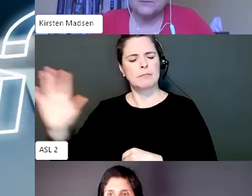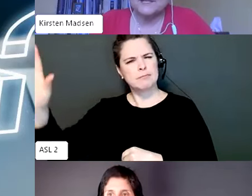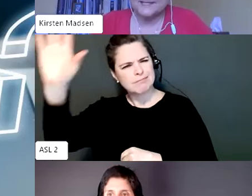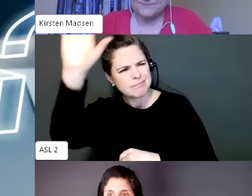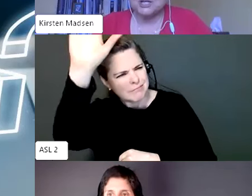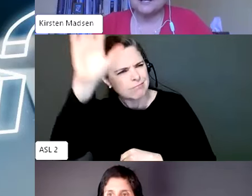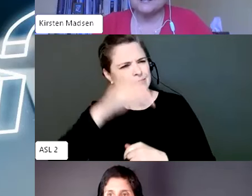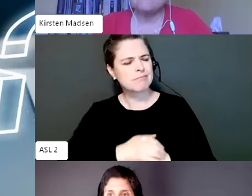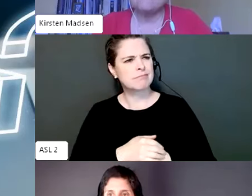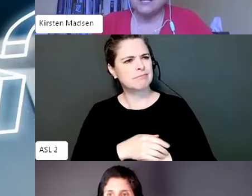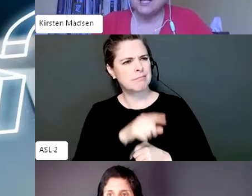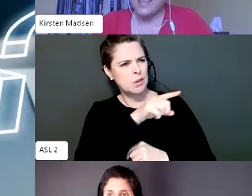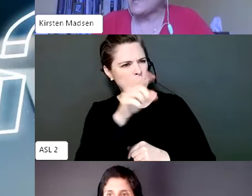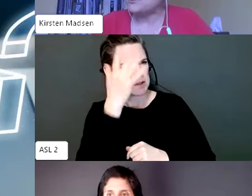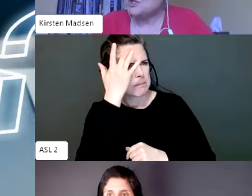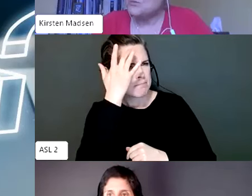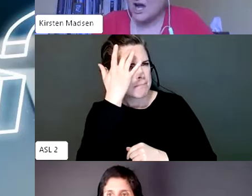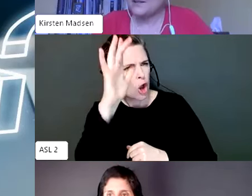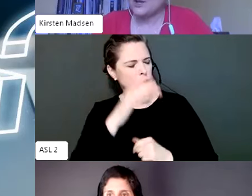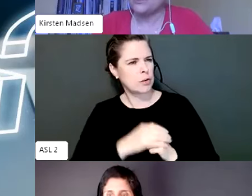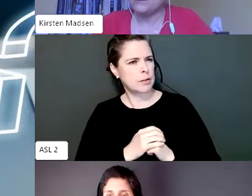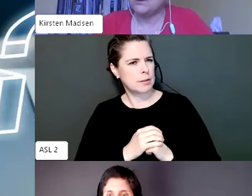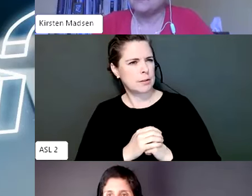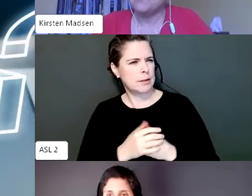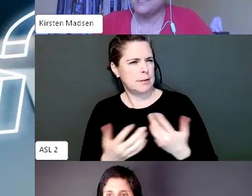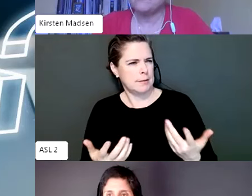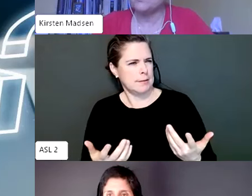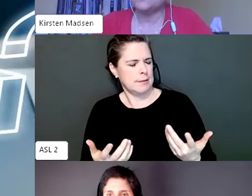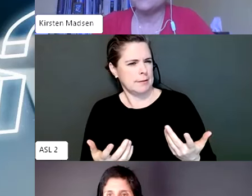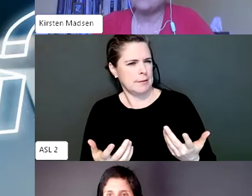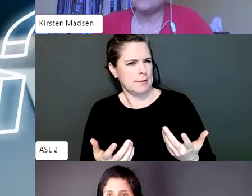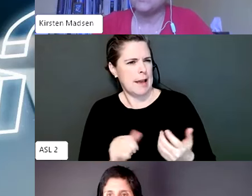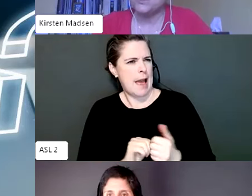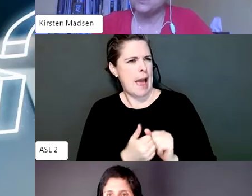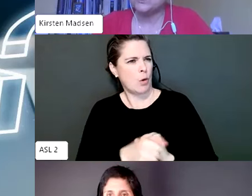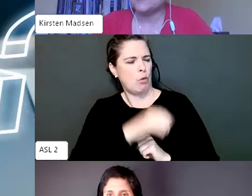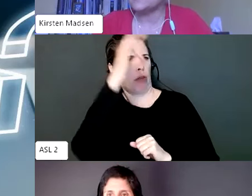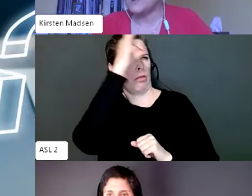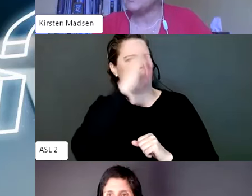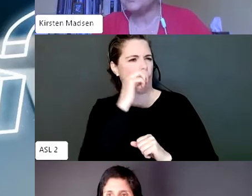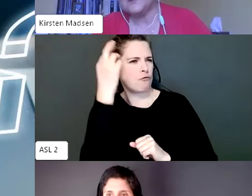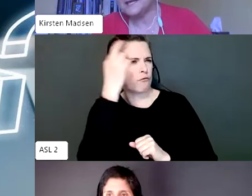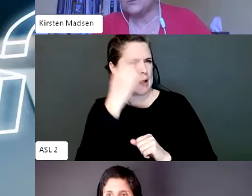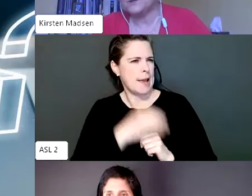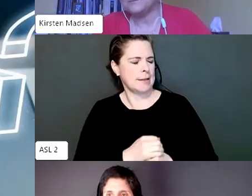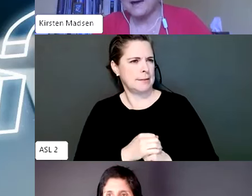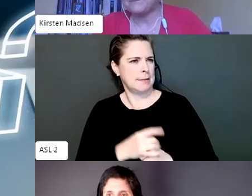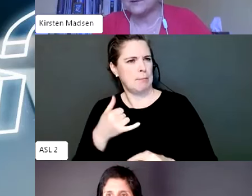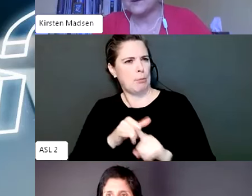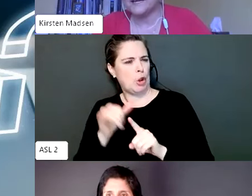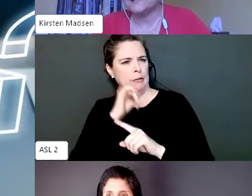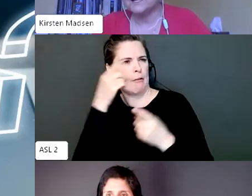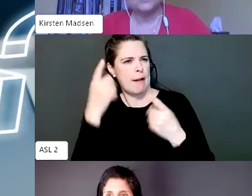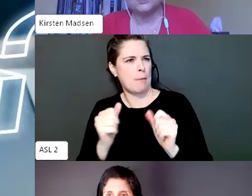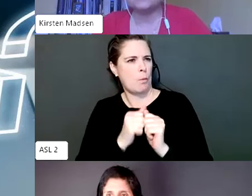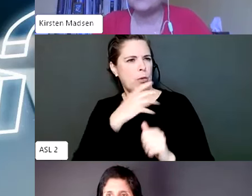are really smart. How did you not know that bullying behavior was happening with older adults? Why would you think it wouldn't be happening with